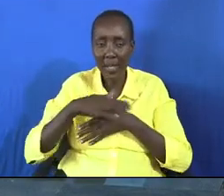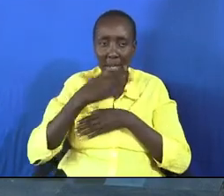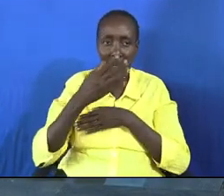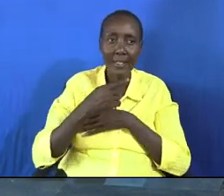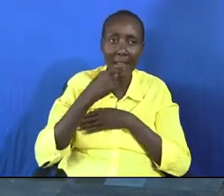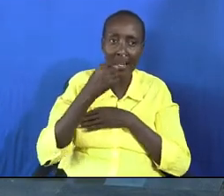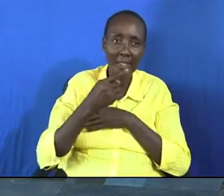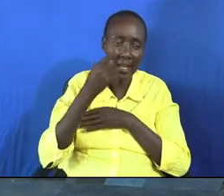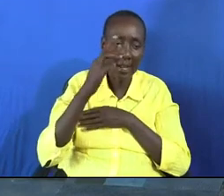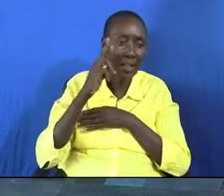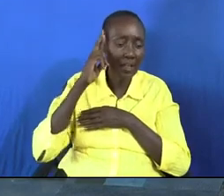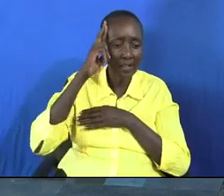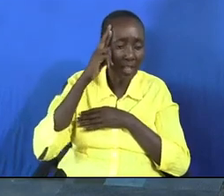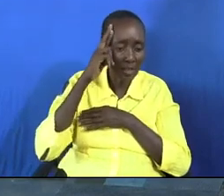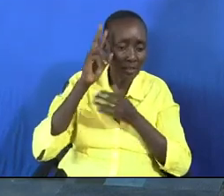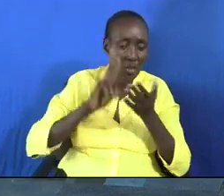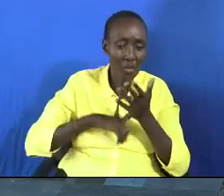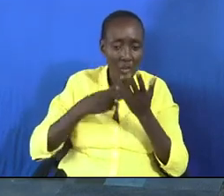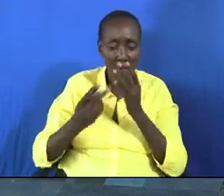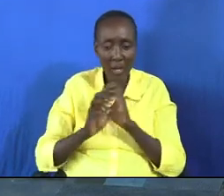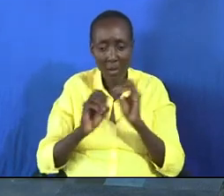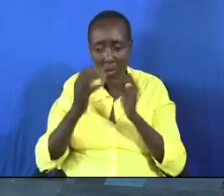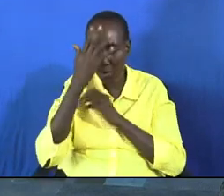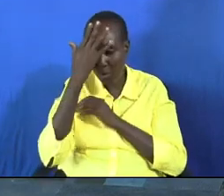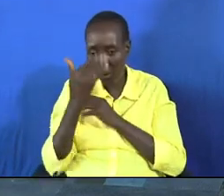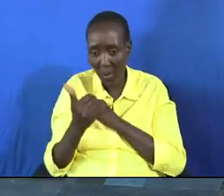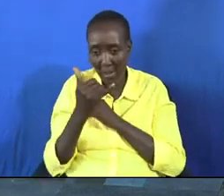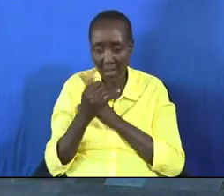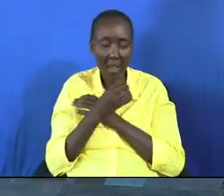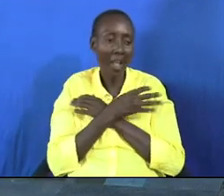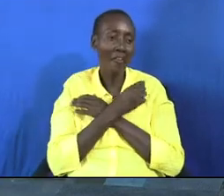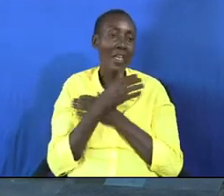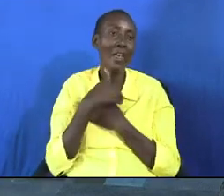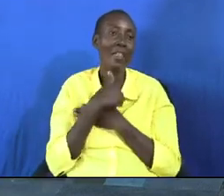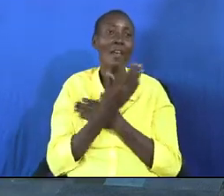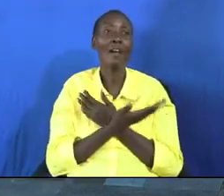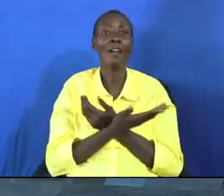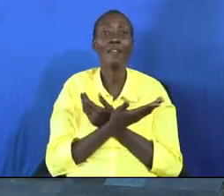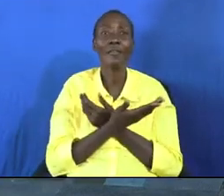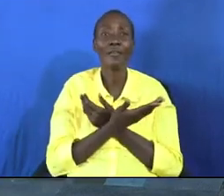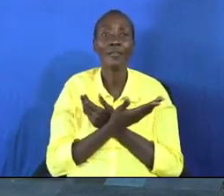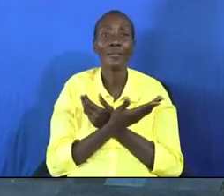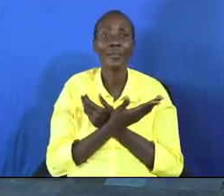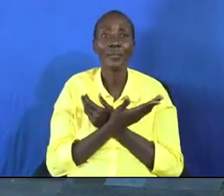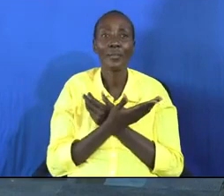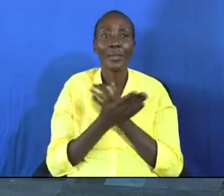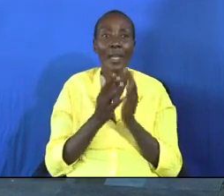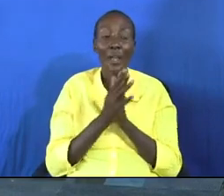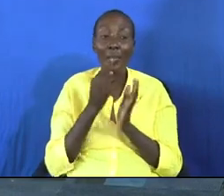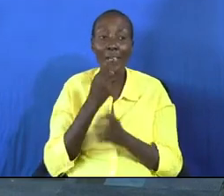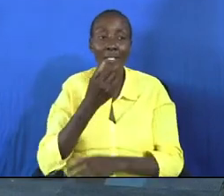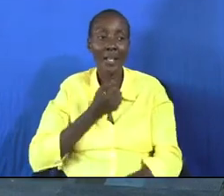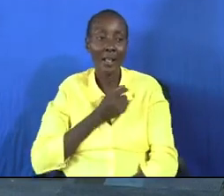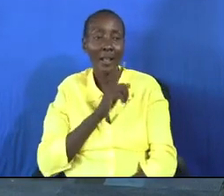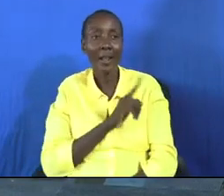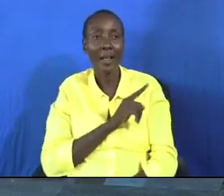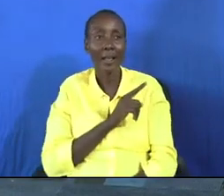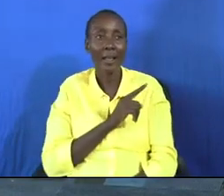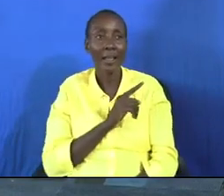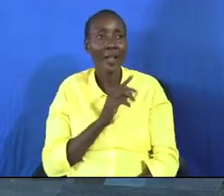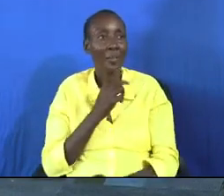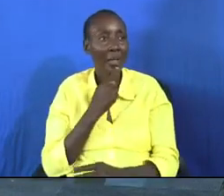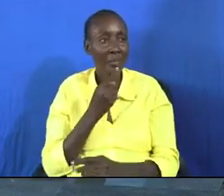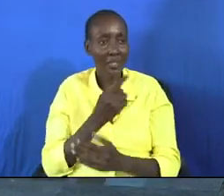the only reason why you're going to fail is if you're afraid. And I was telling, and I'm repeating